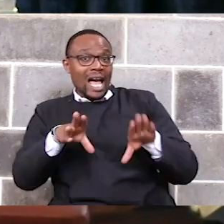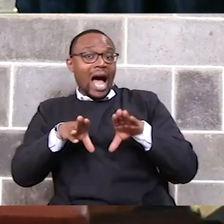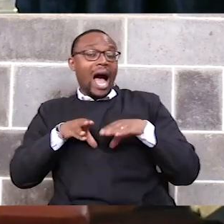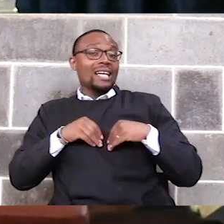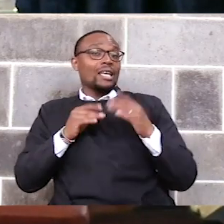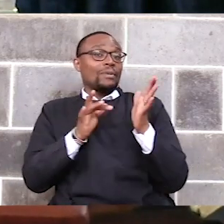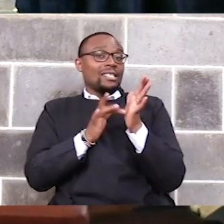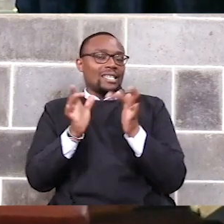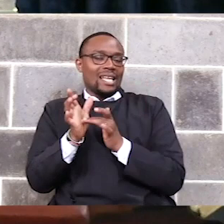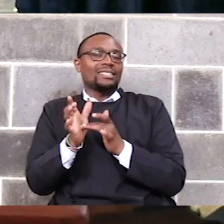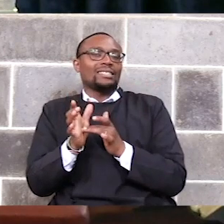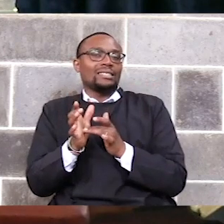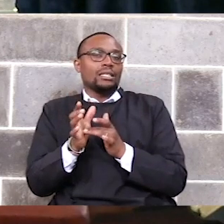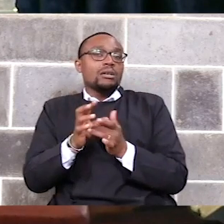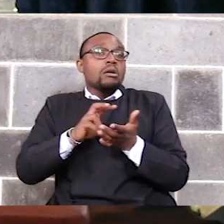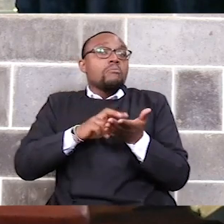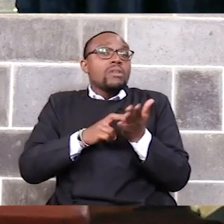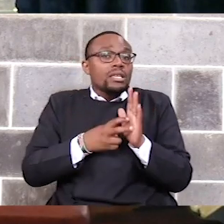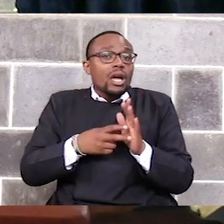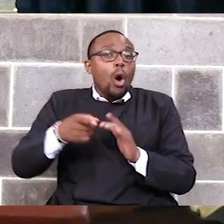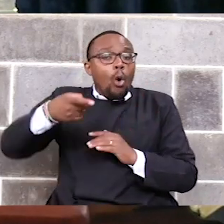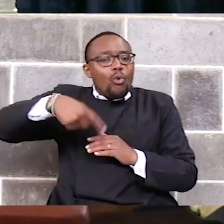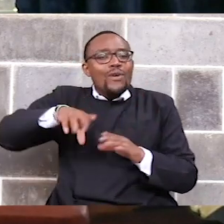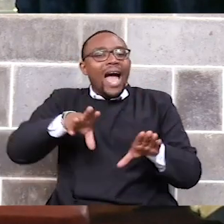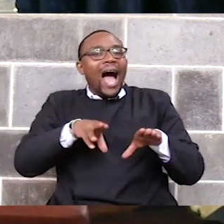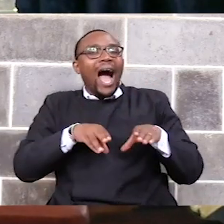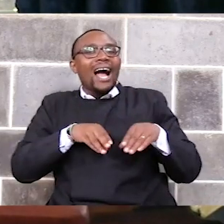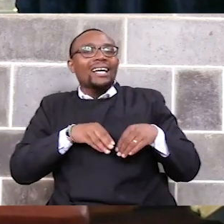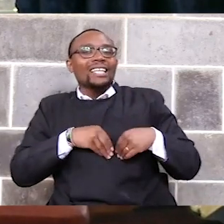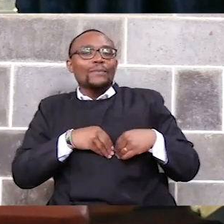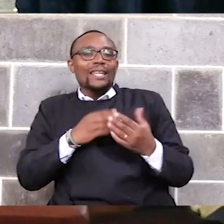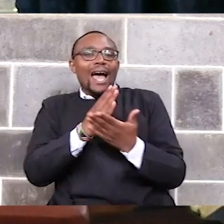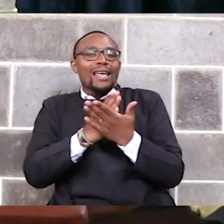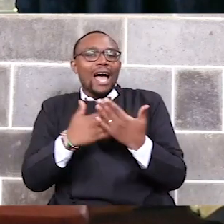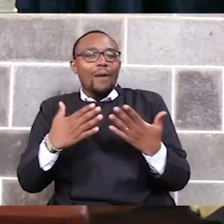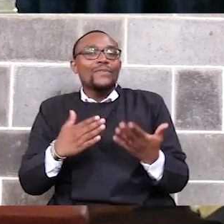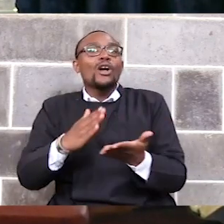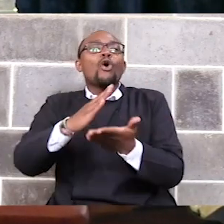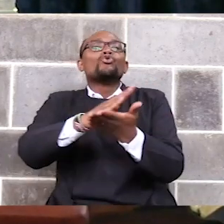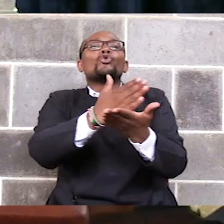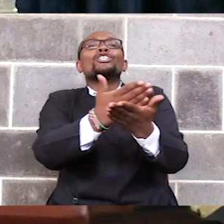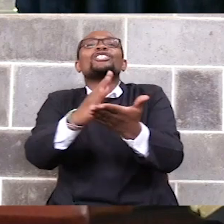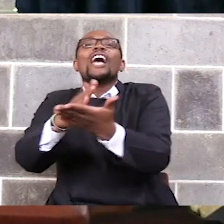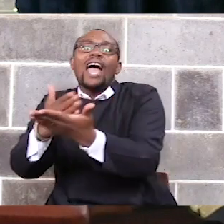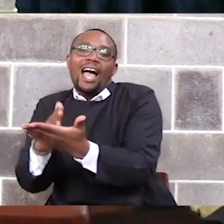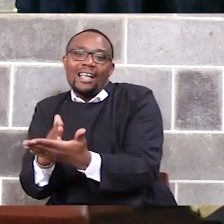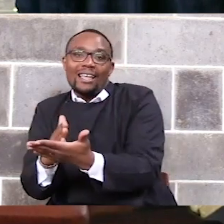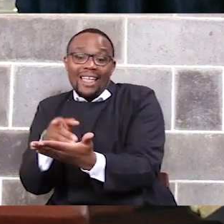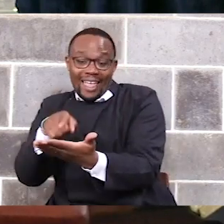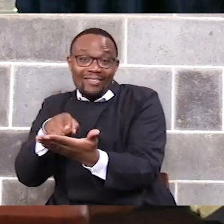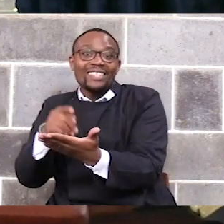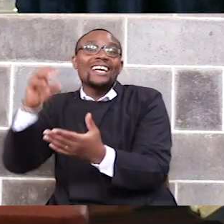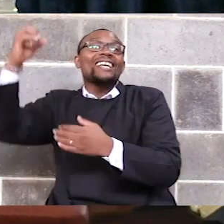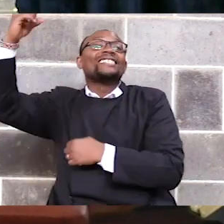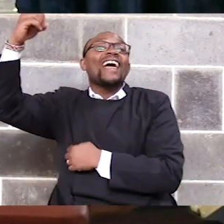torch, or rather a baton, to carry to the next generation. That light is the good news. The shocking